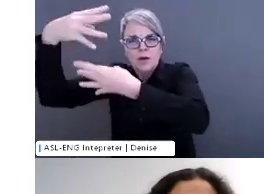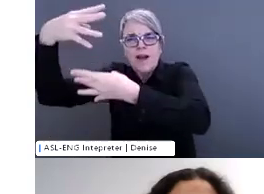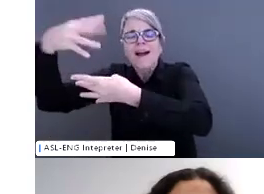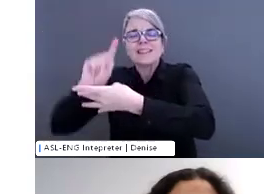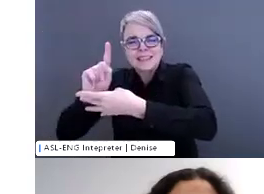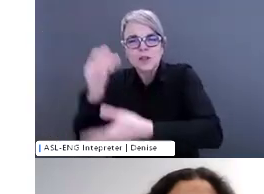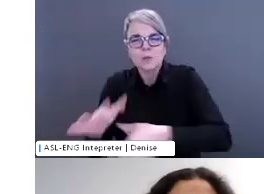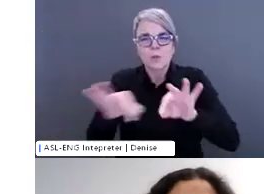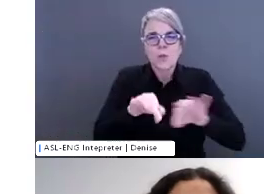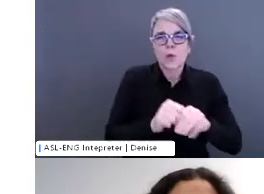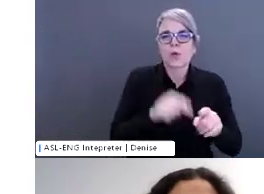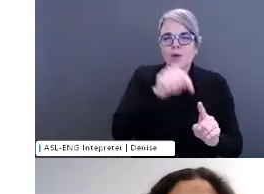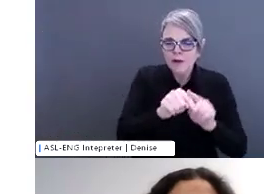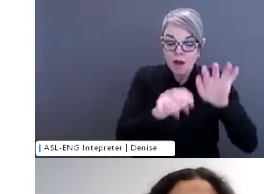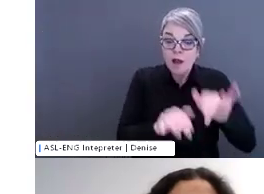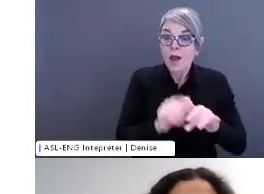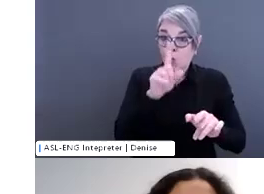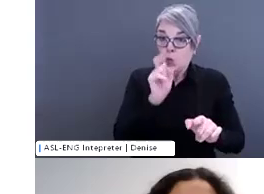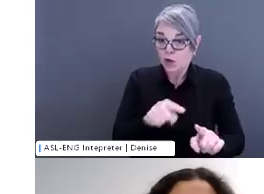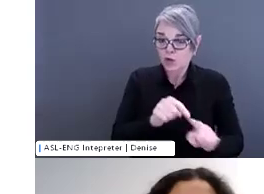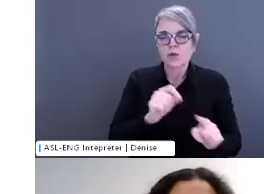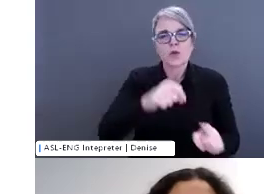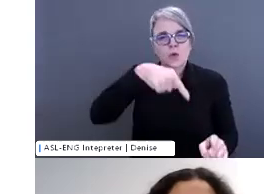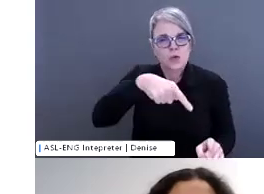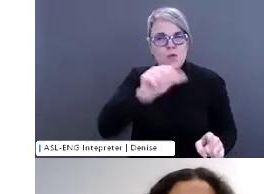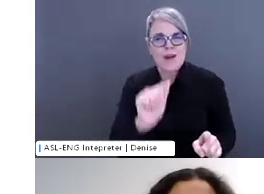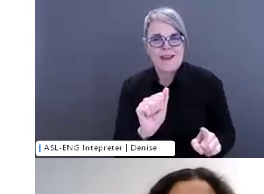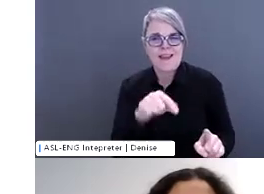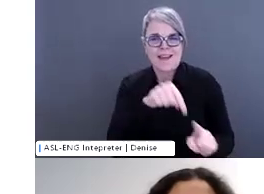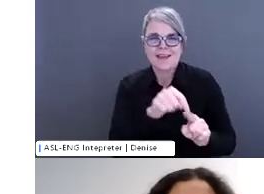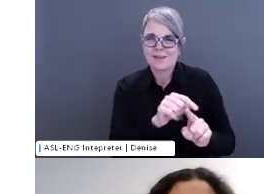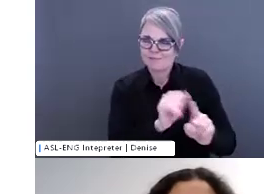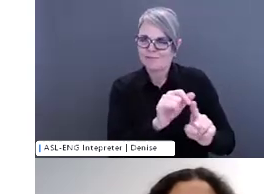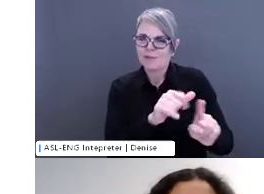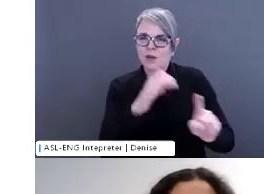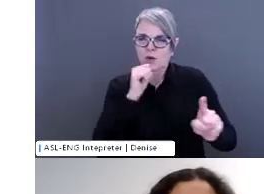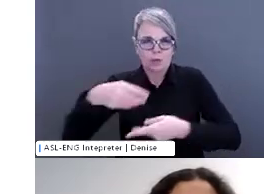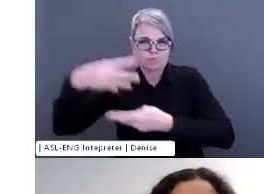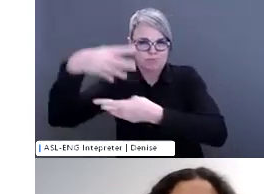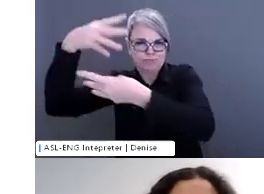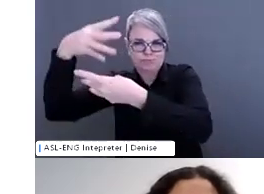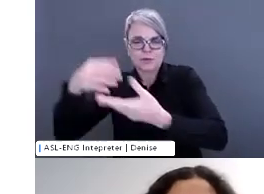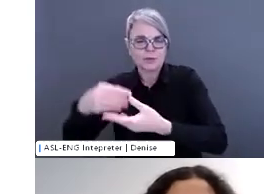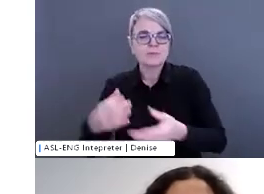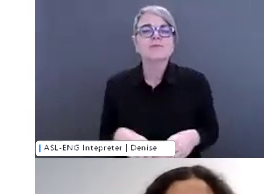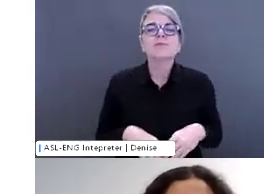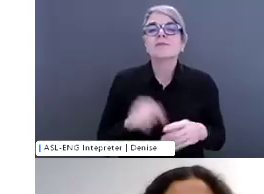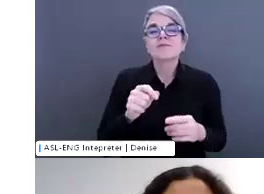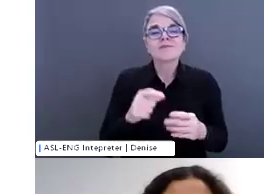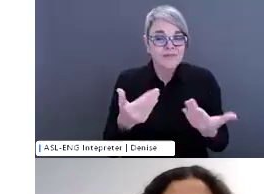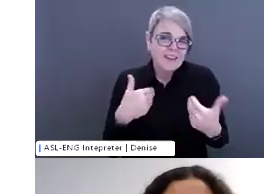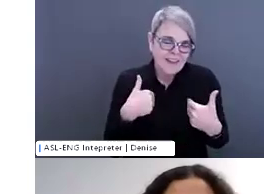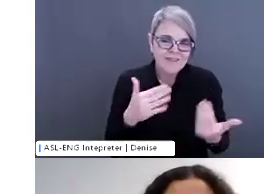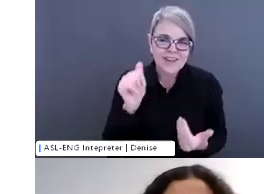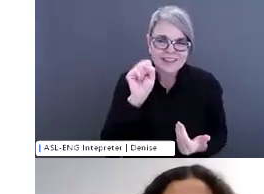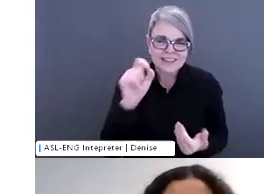want to miss your important questions that you have. As I mentioned, we have our ASL interpreters with us today. We have both